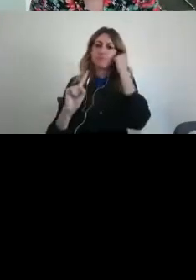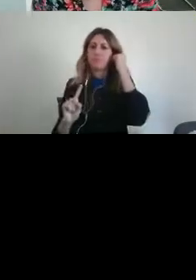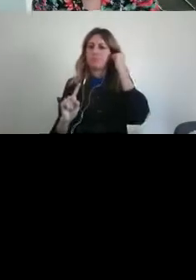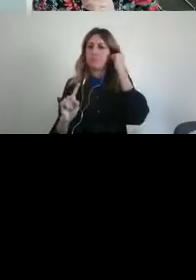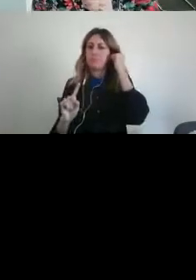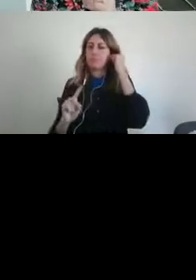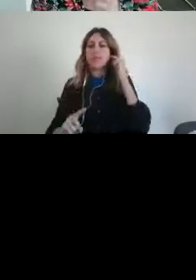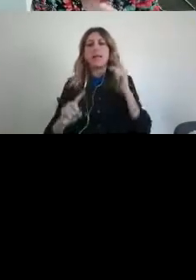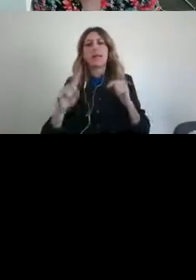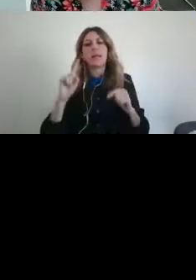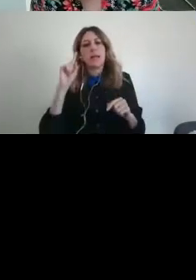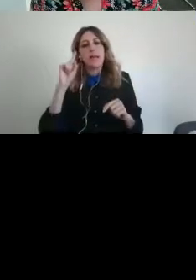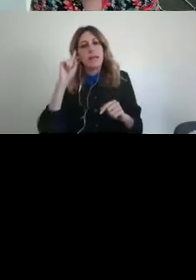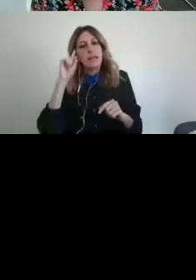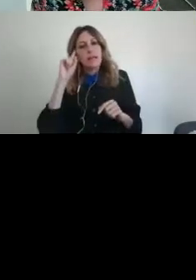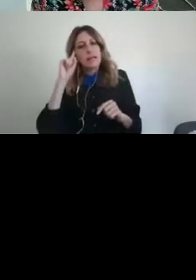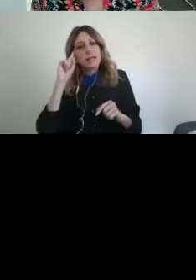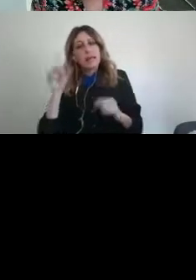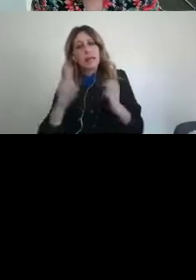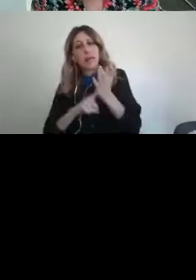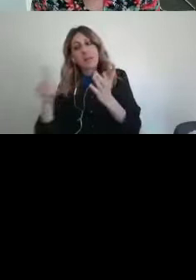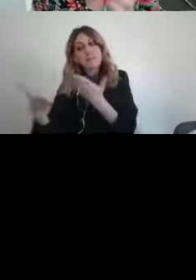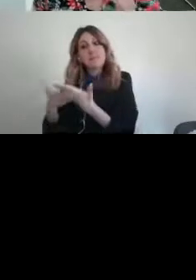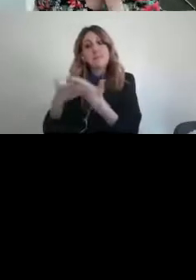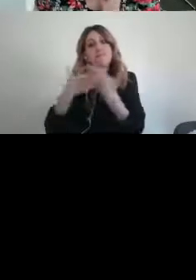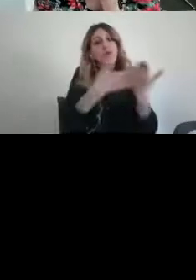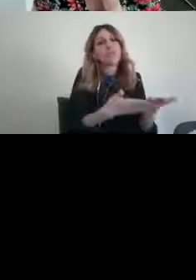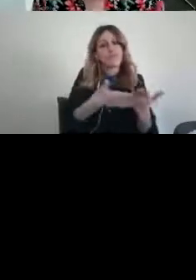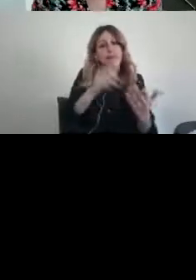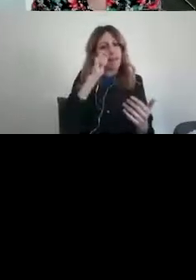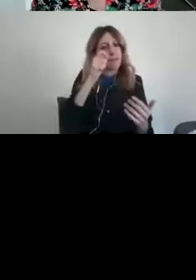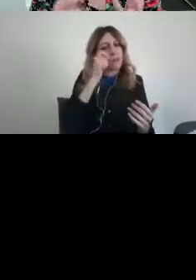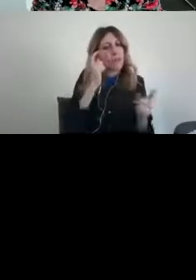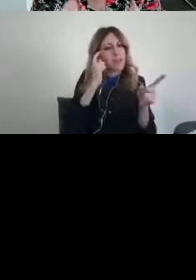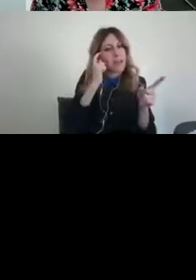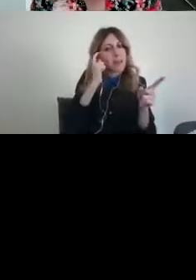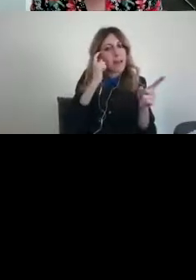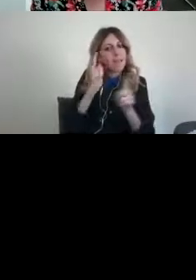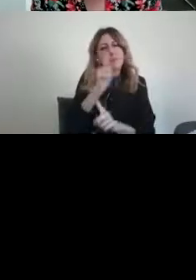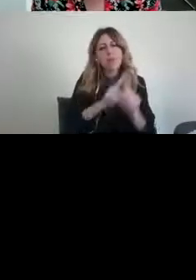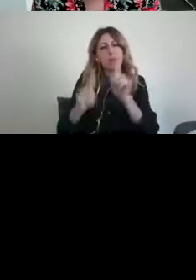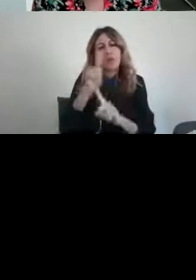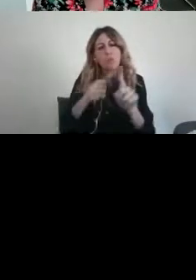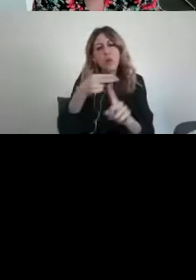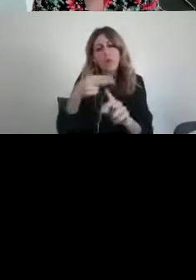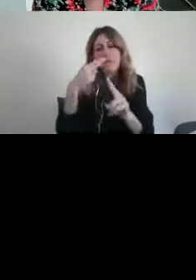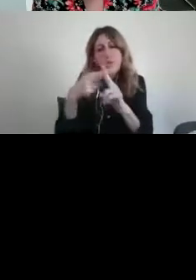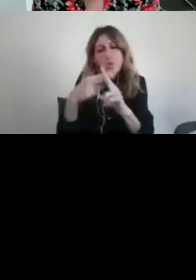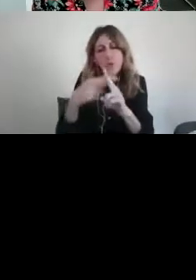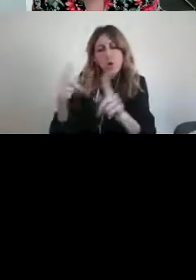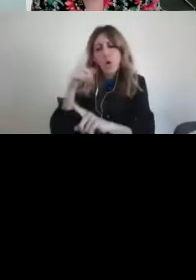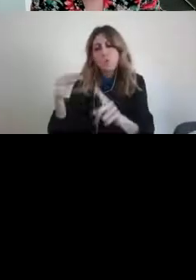less important. That's something you'll need to help Google with. So in order to show these kinds of results in the search